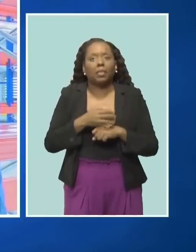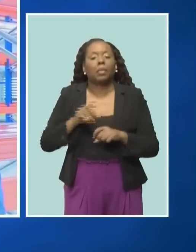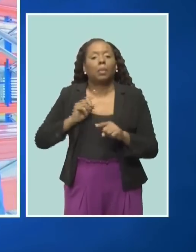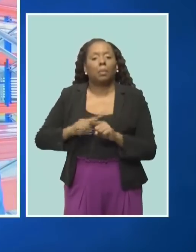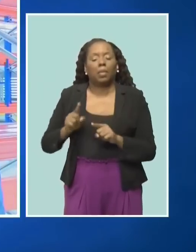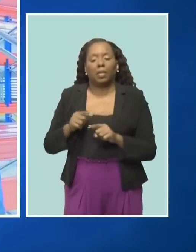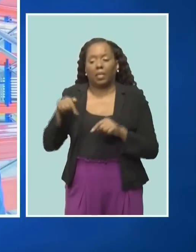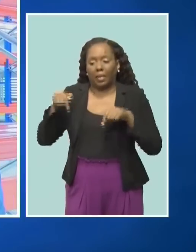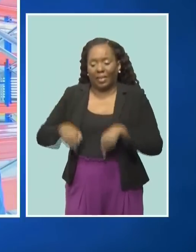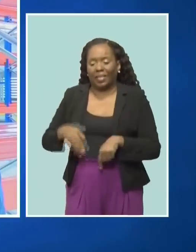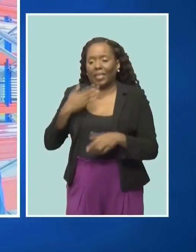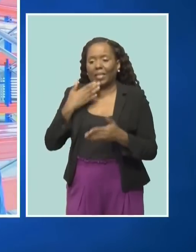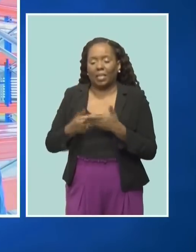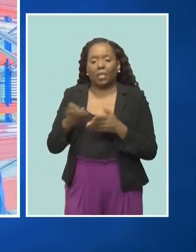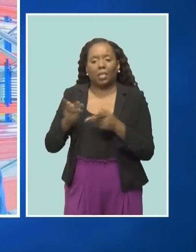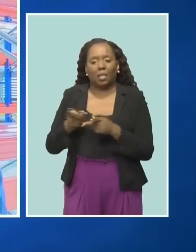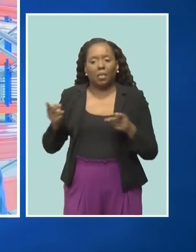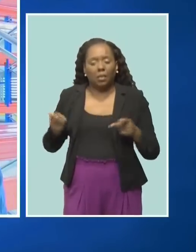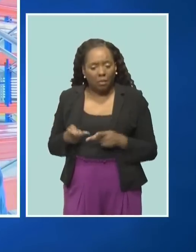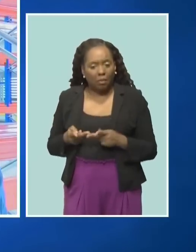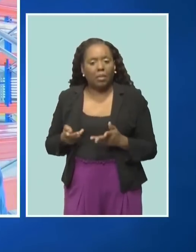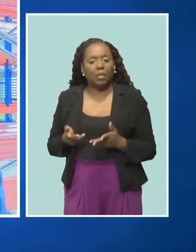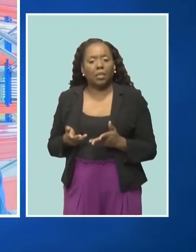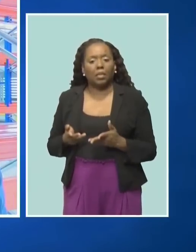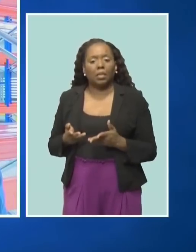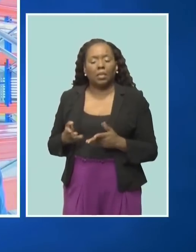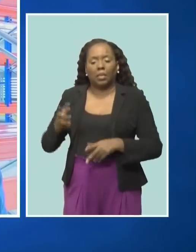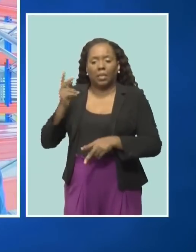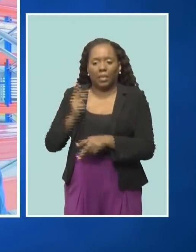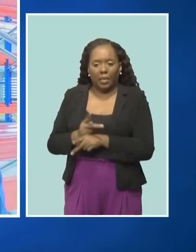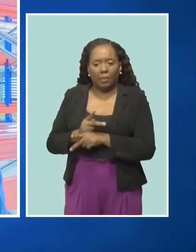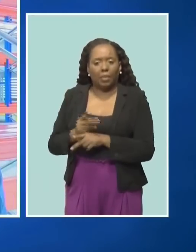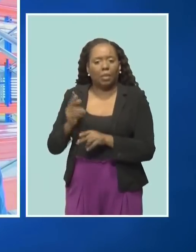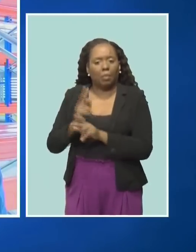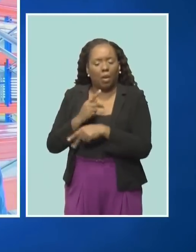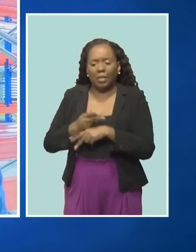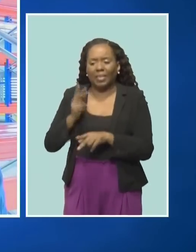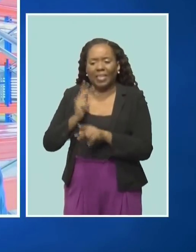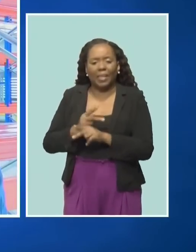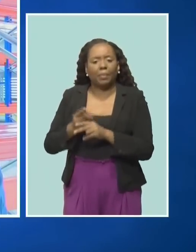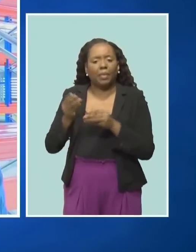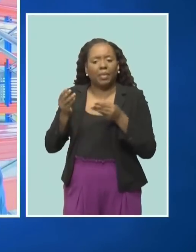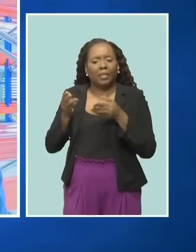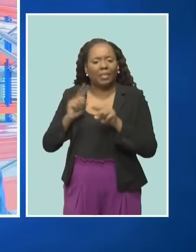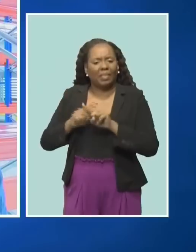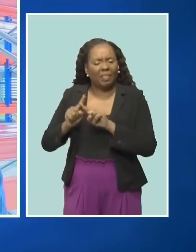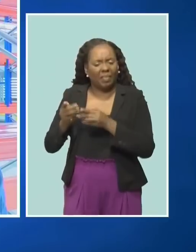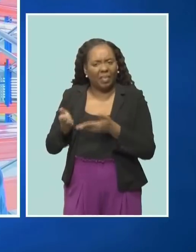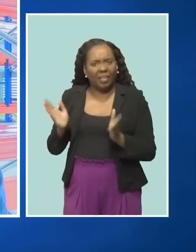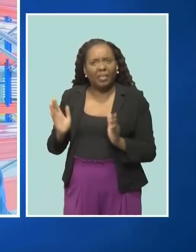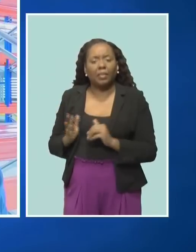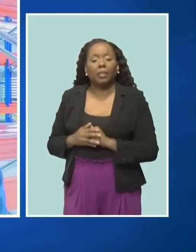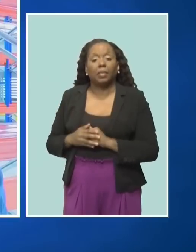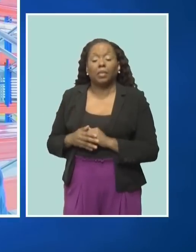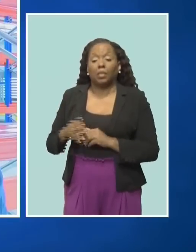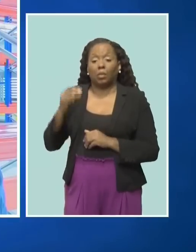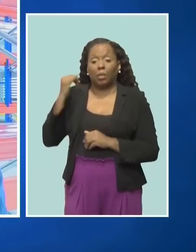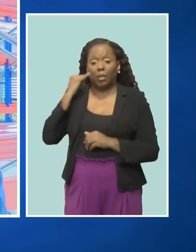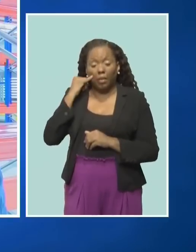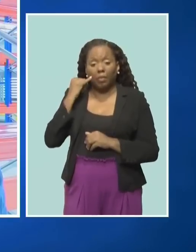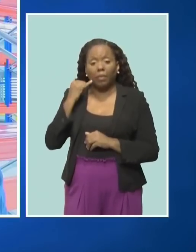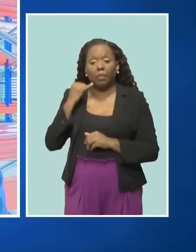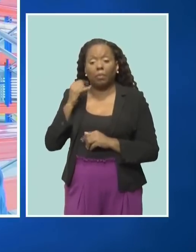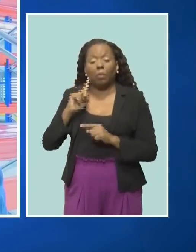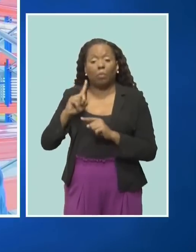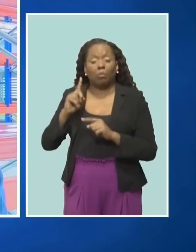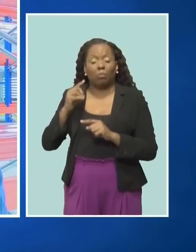equally follow behind the hurricane to those who are affected as they're affected. And it allows for as we ship things out, it